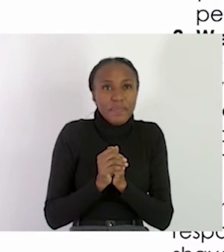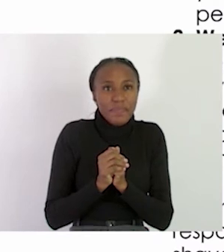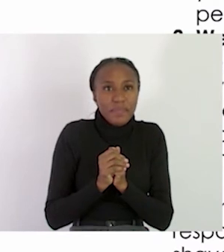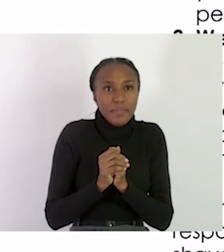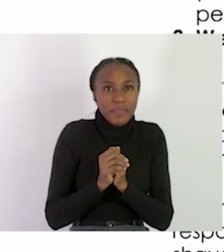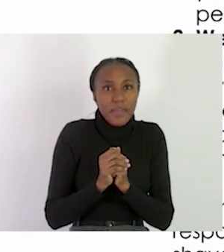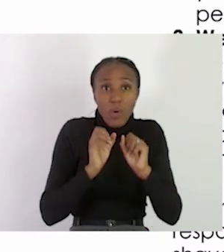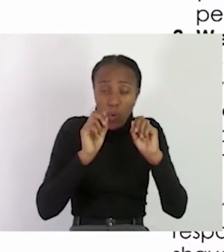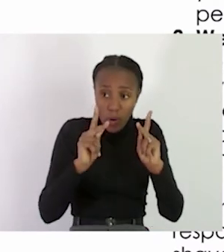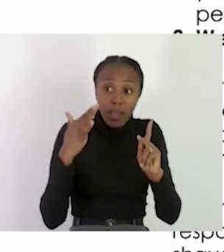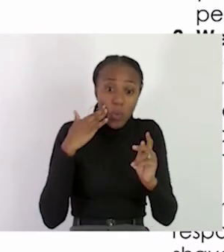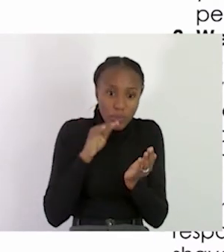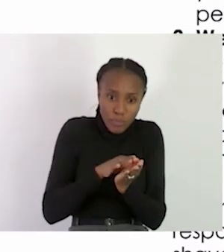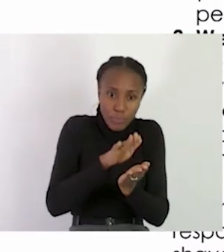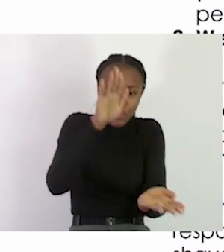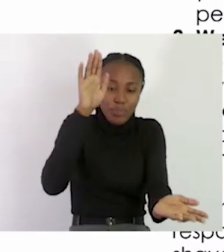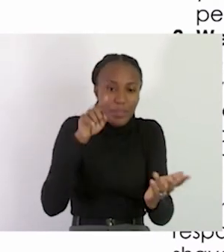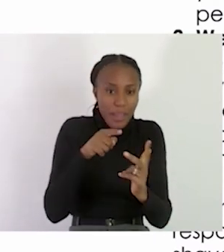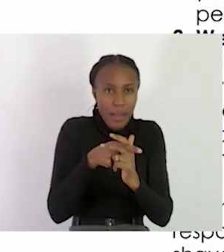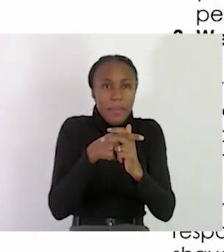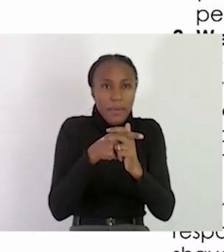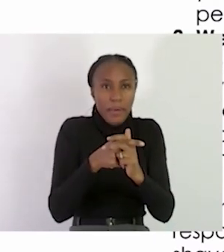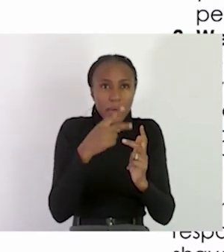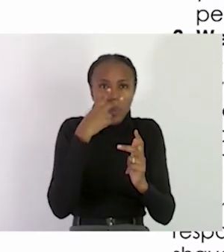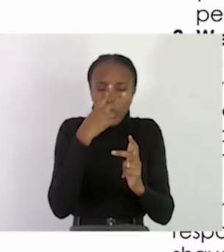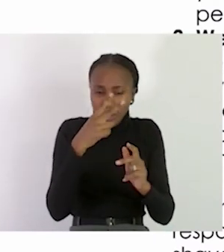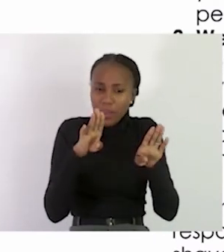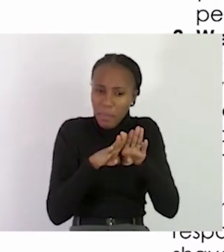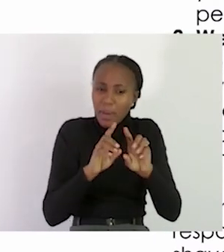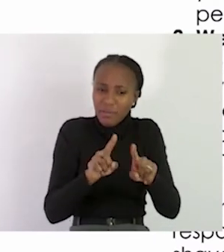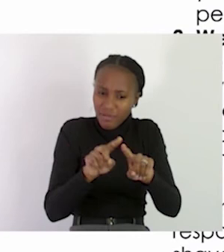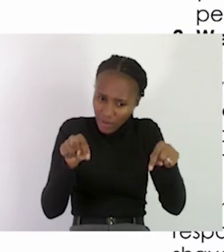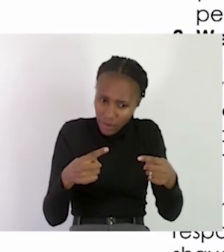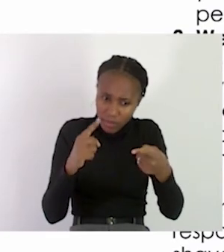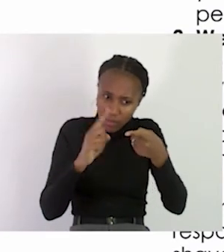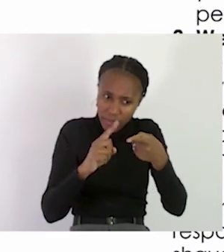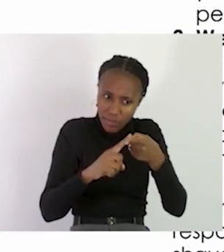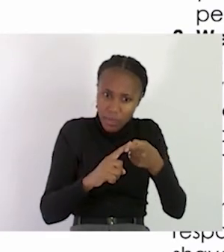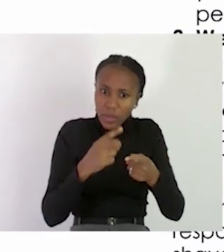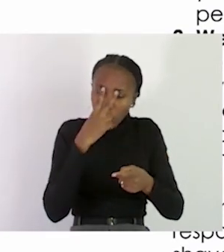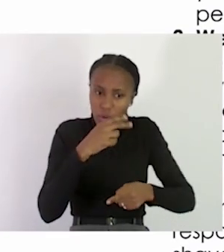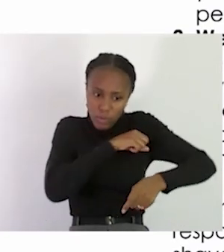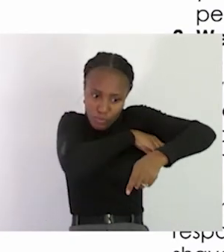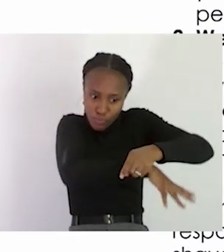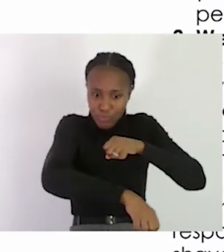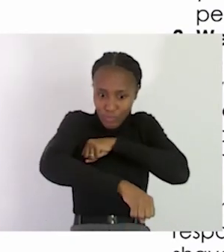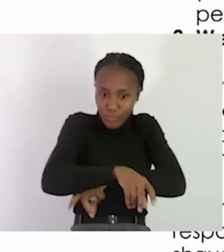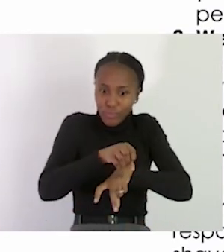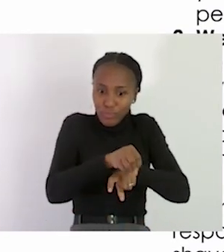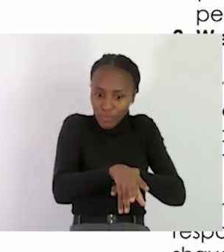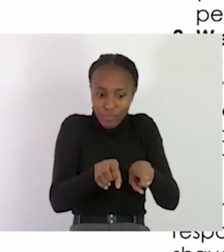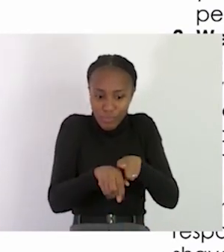When we go through puberty, there is a lot that we need to do. One, if you have pubic hair, make sure that